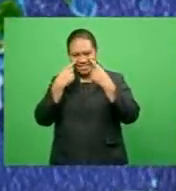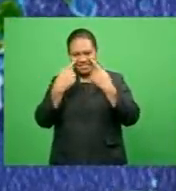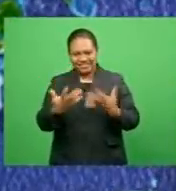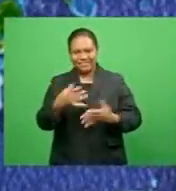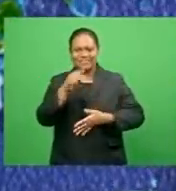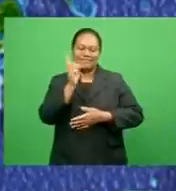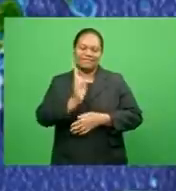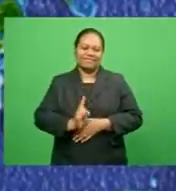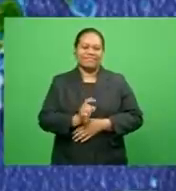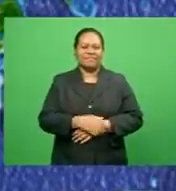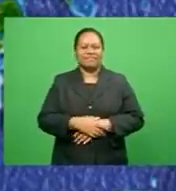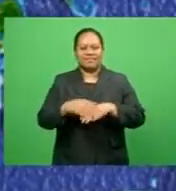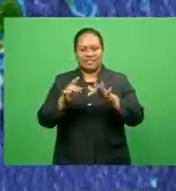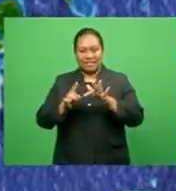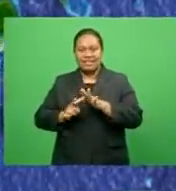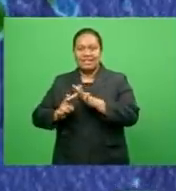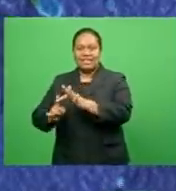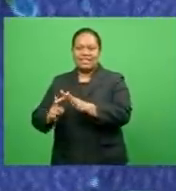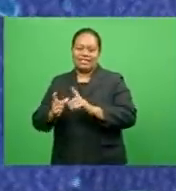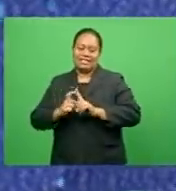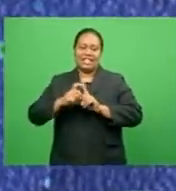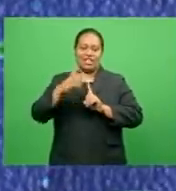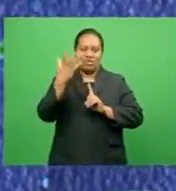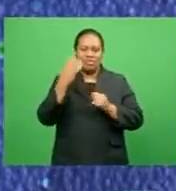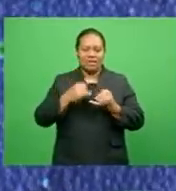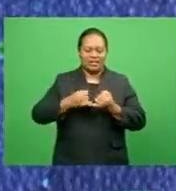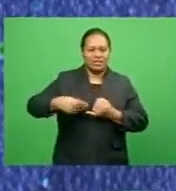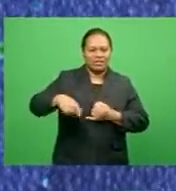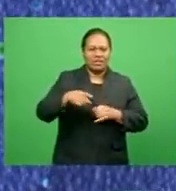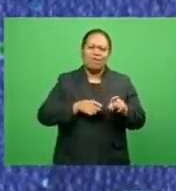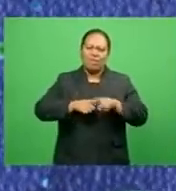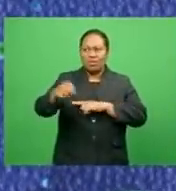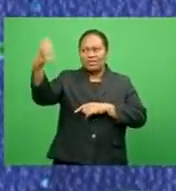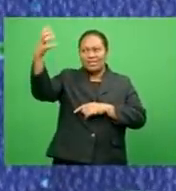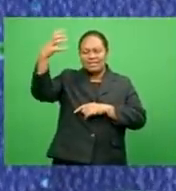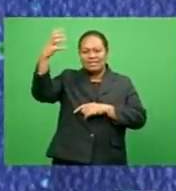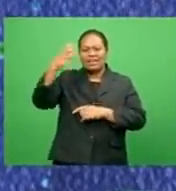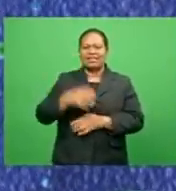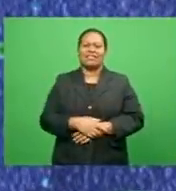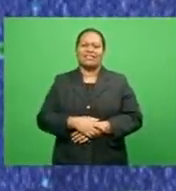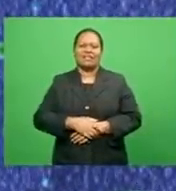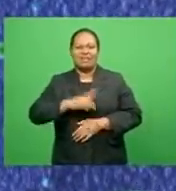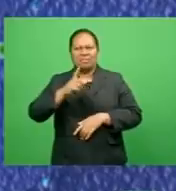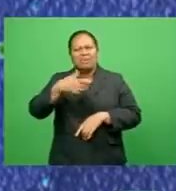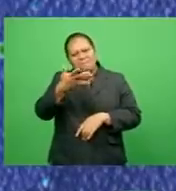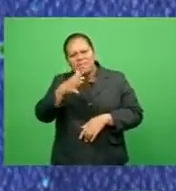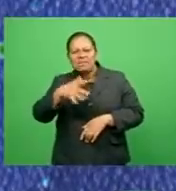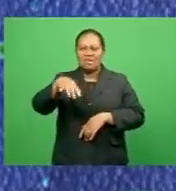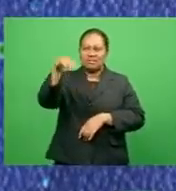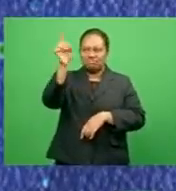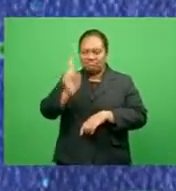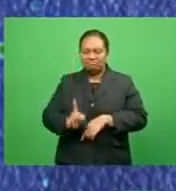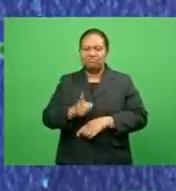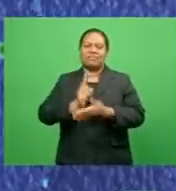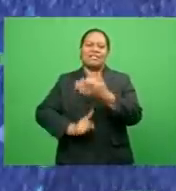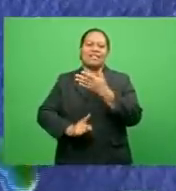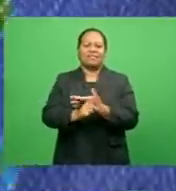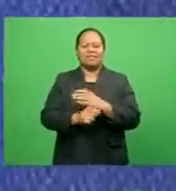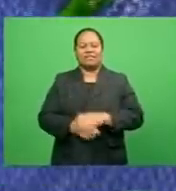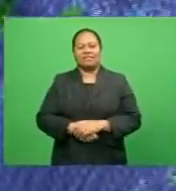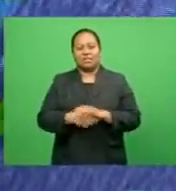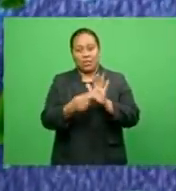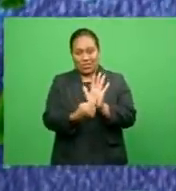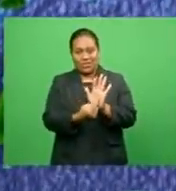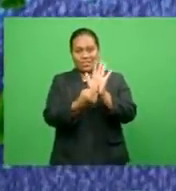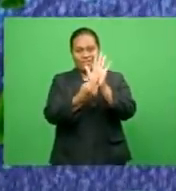throughout. Eastwards from Pacific Harbour to Suva, mostly sunshine, but there could be thunderstorms tonight. And up north, a few